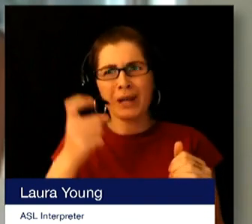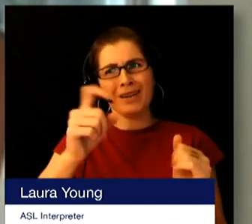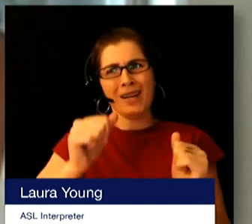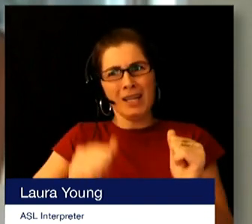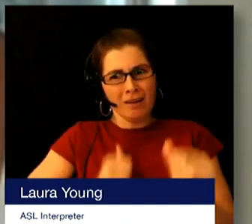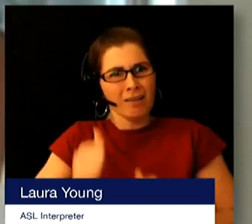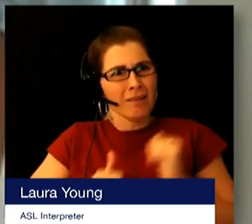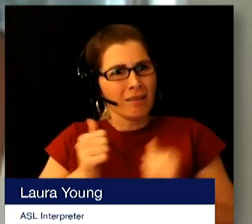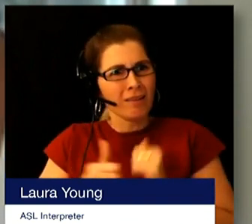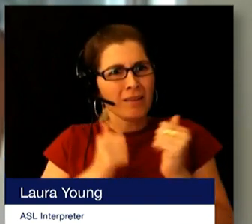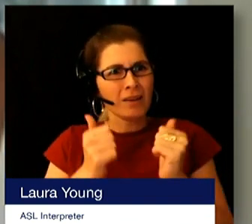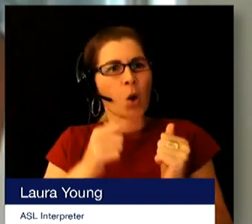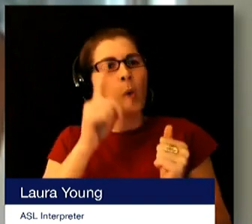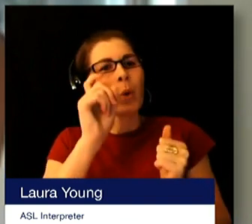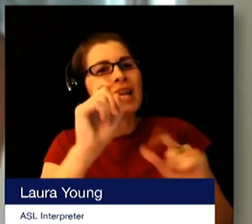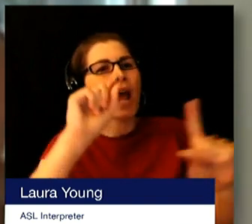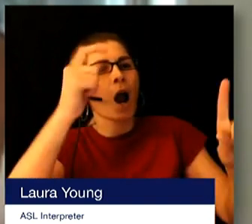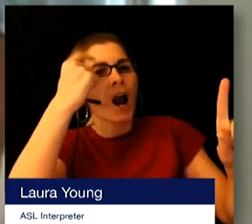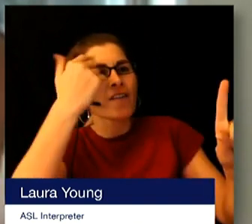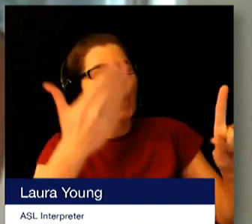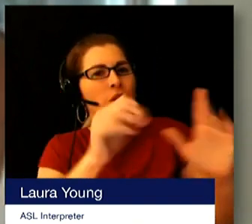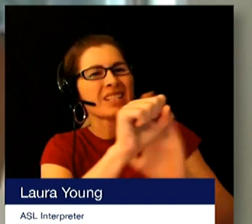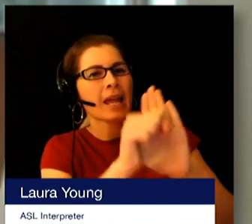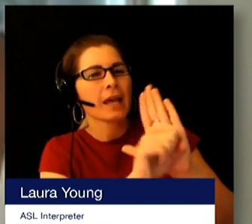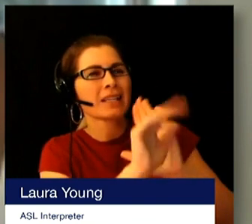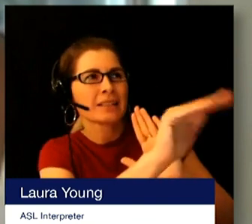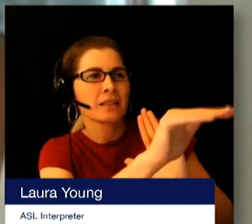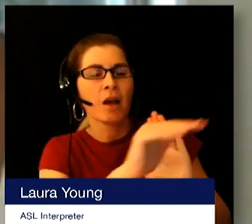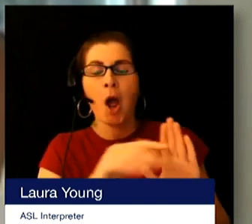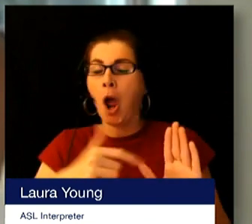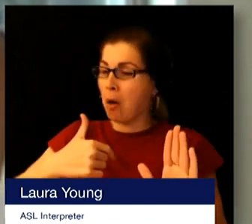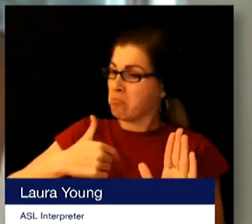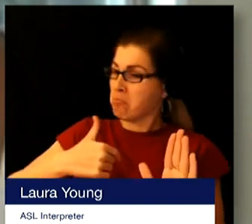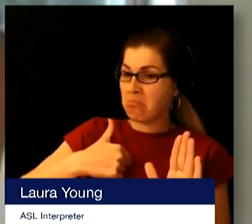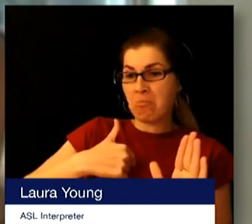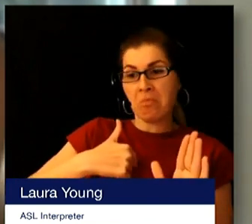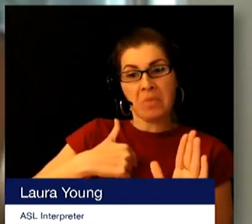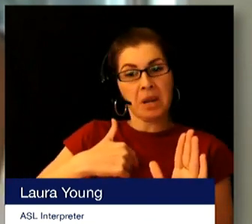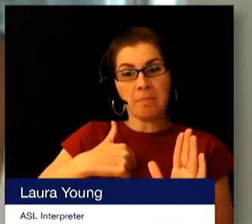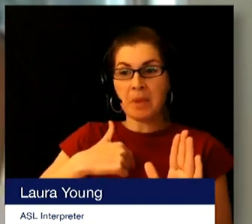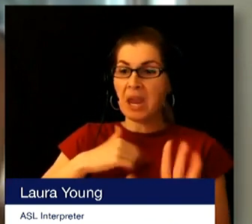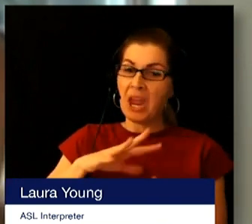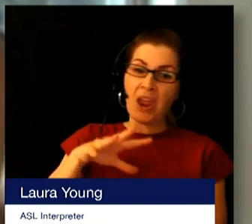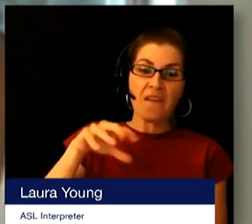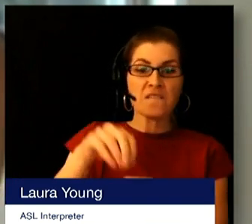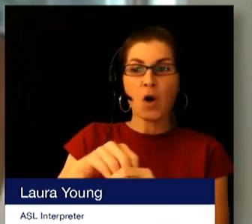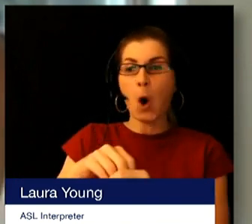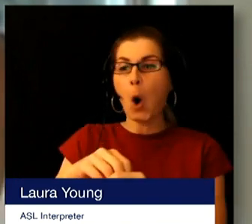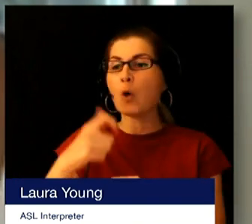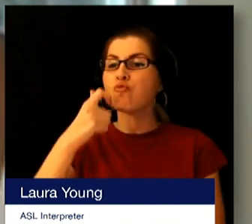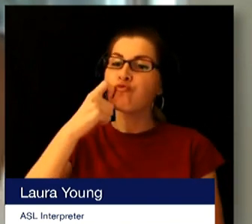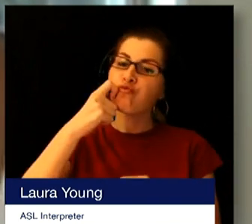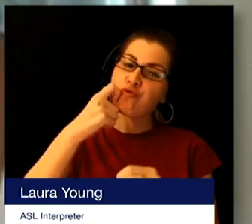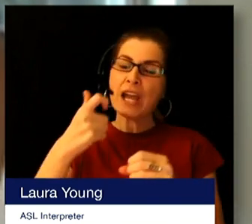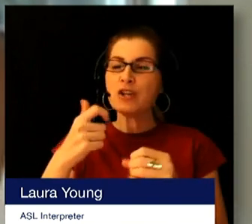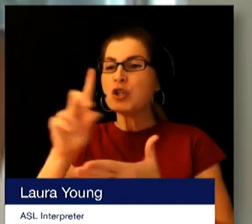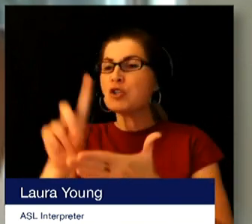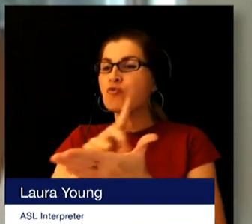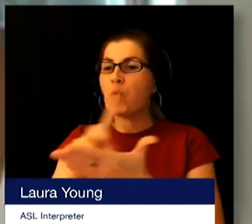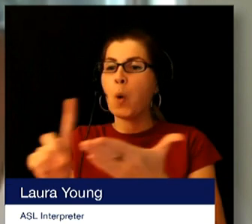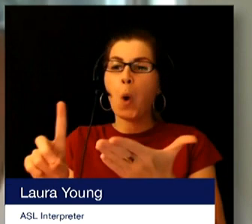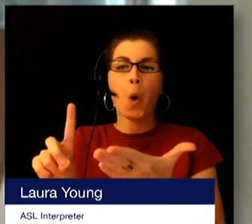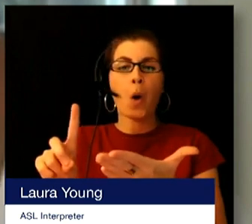see governors say, I will no longer participate in this racially discriminatory practice